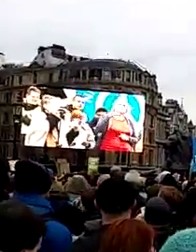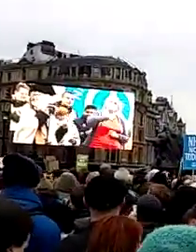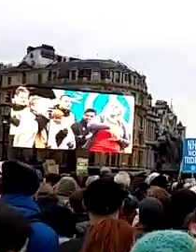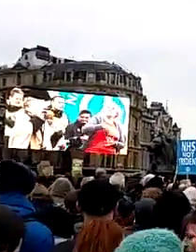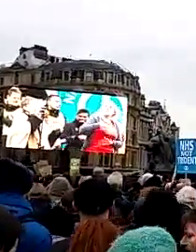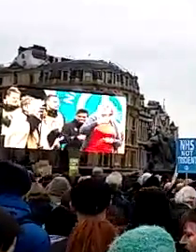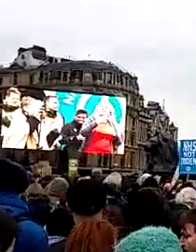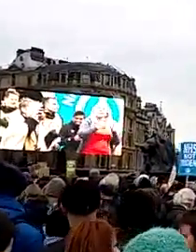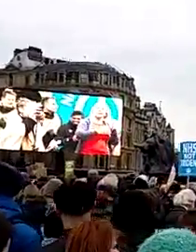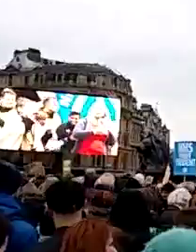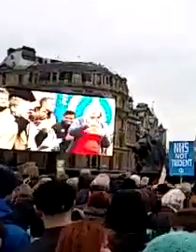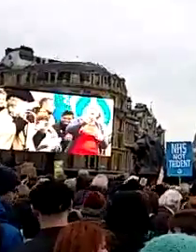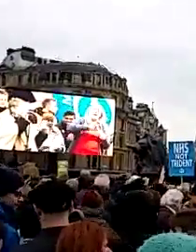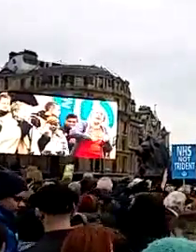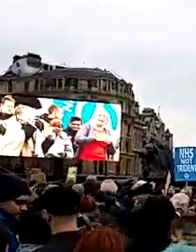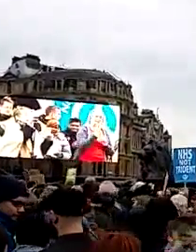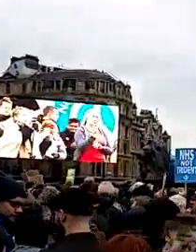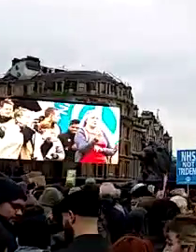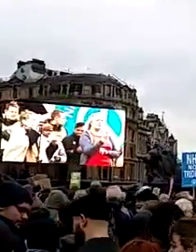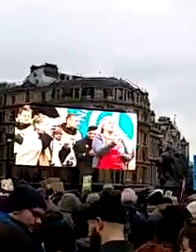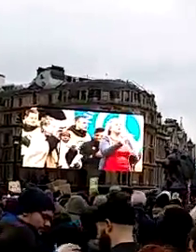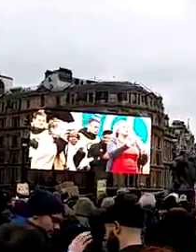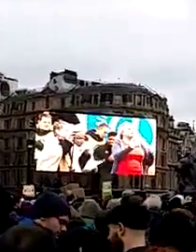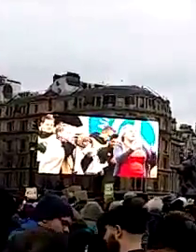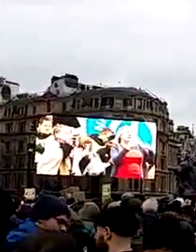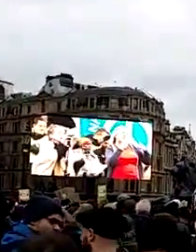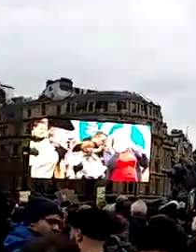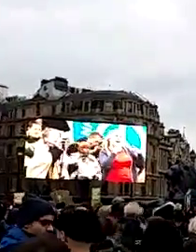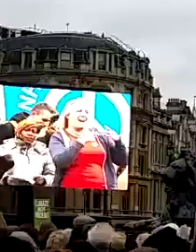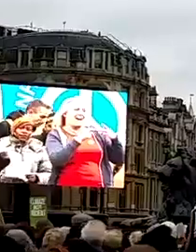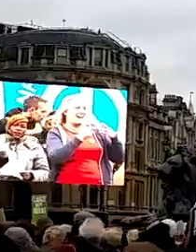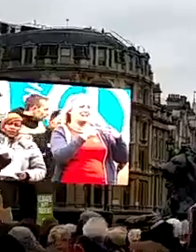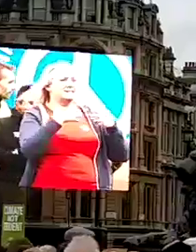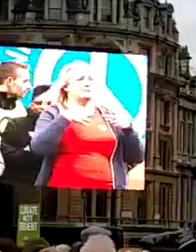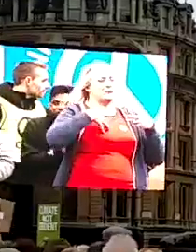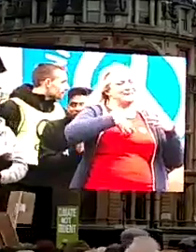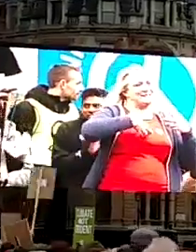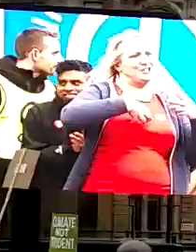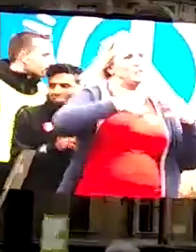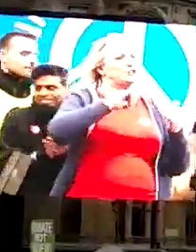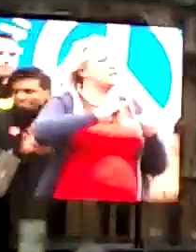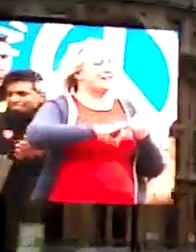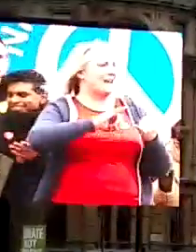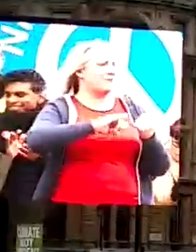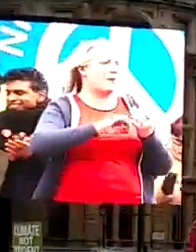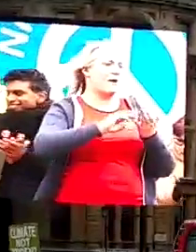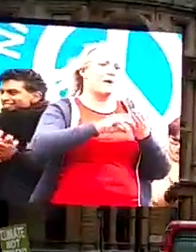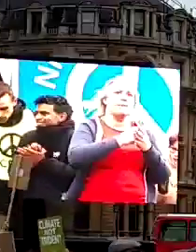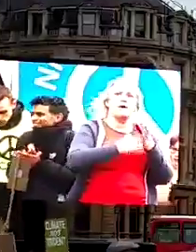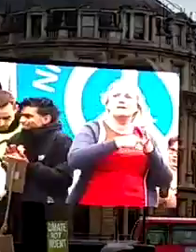the NUS today is their Vice President, Shakira Martin. Welcome,